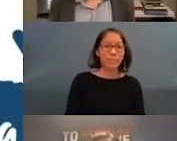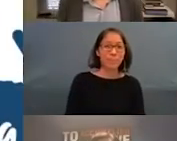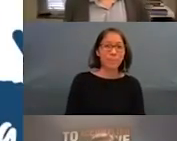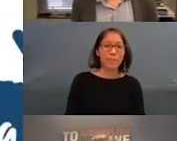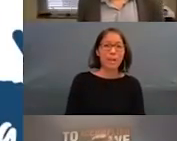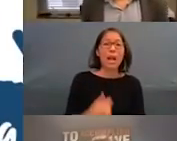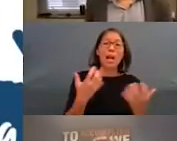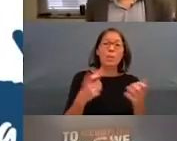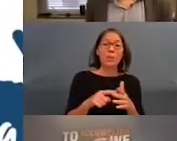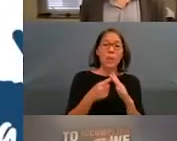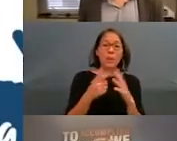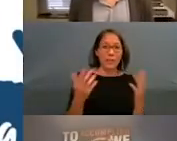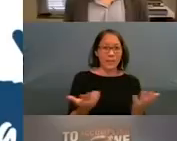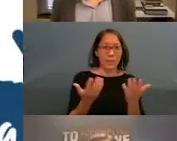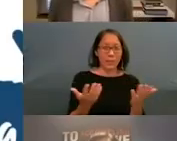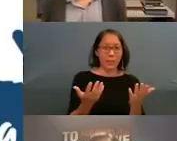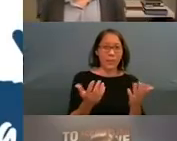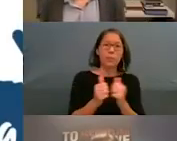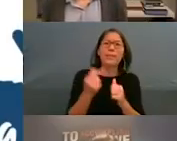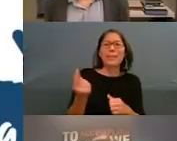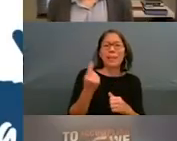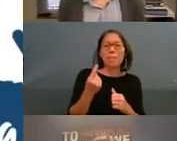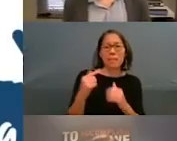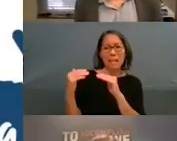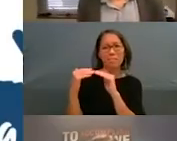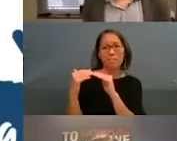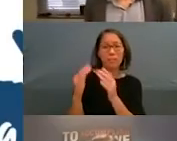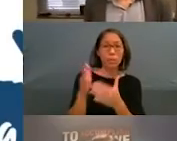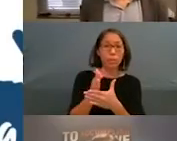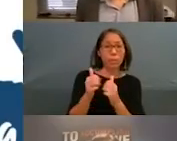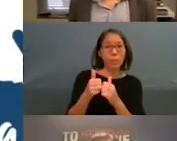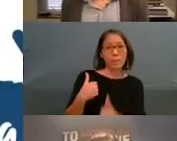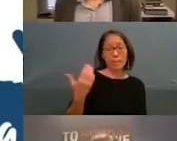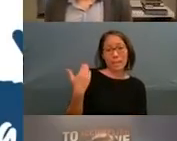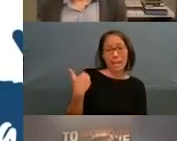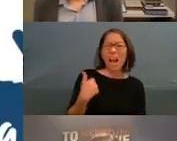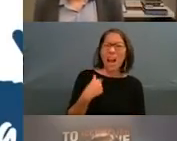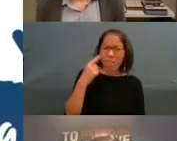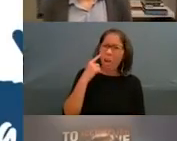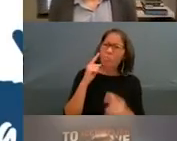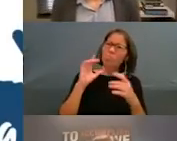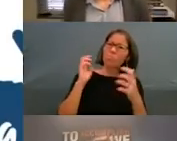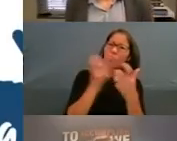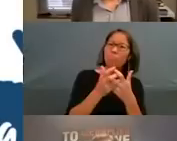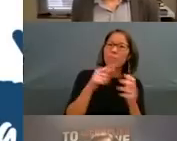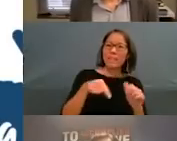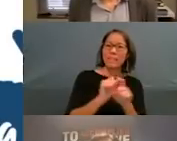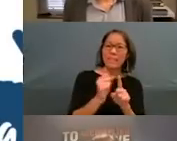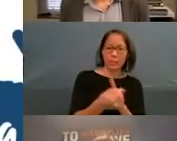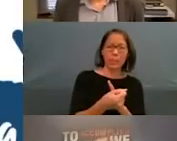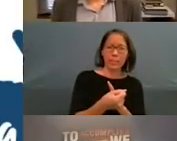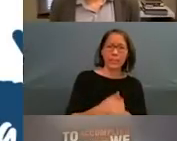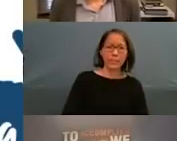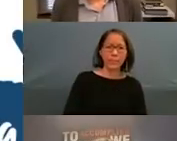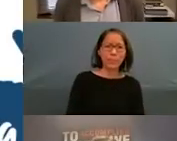And I want to start here with something that a colleague shared with me that I found very appropriate for the situation that we find ourselves